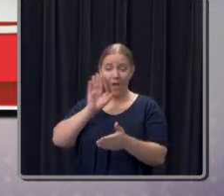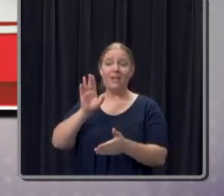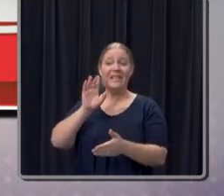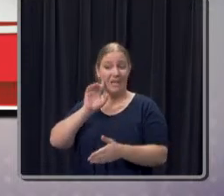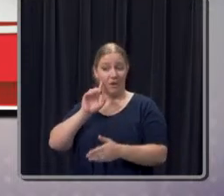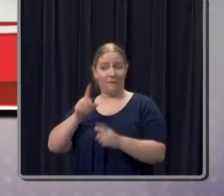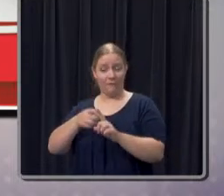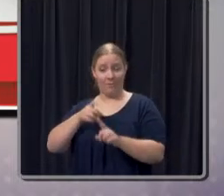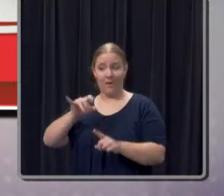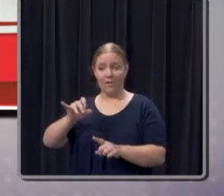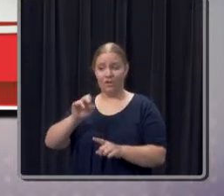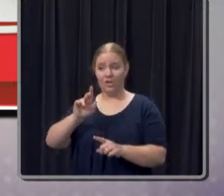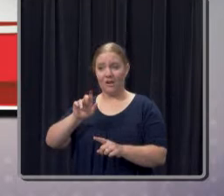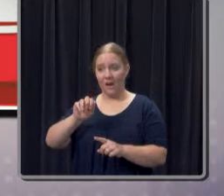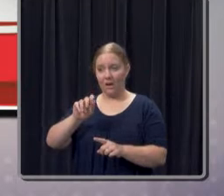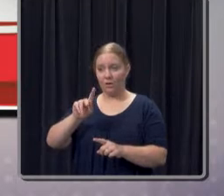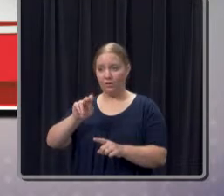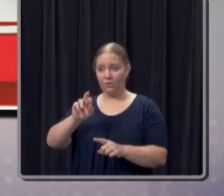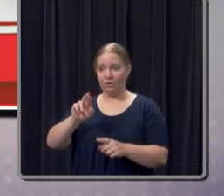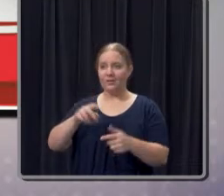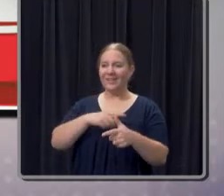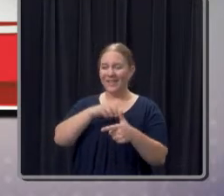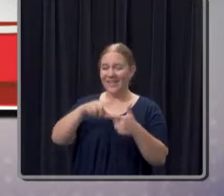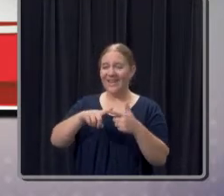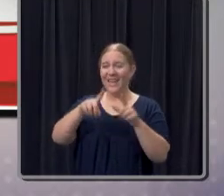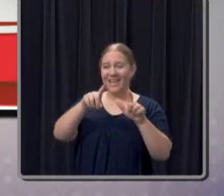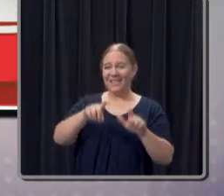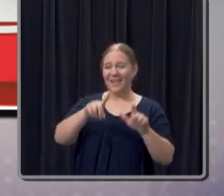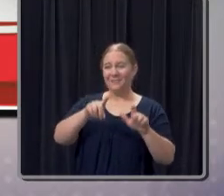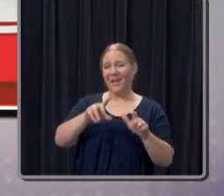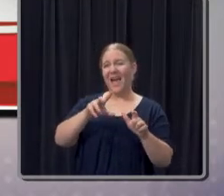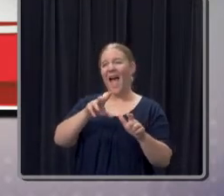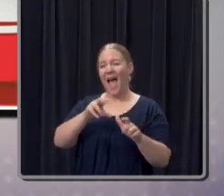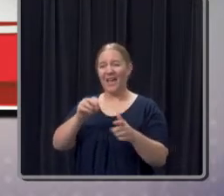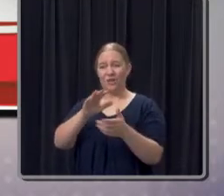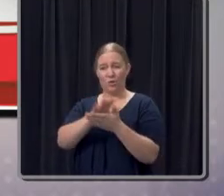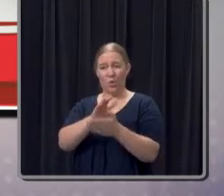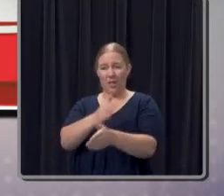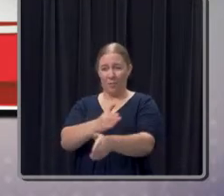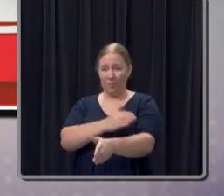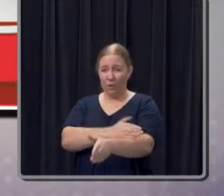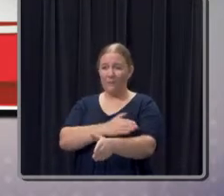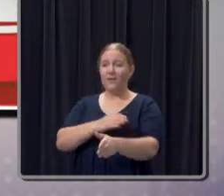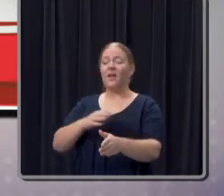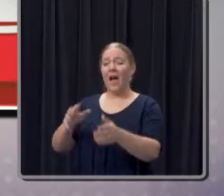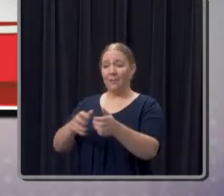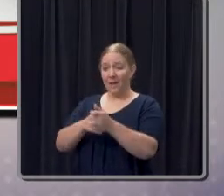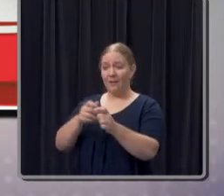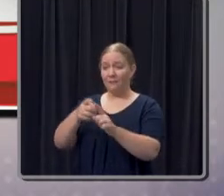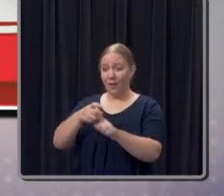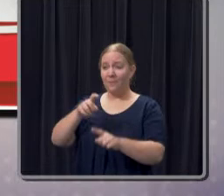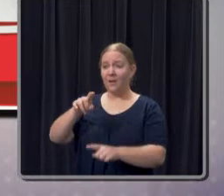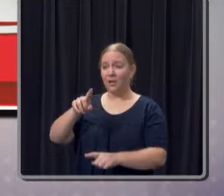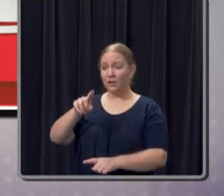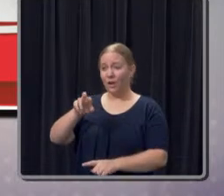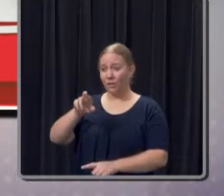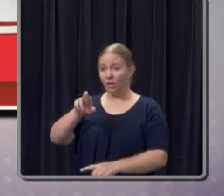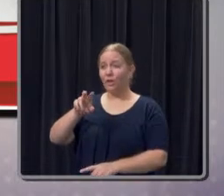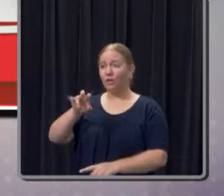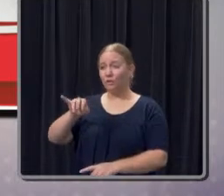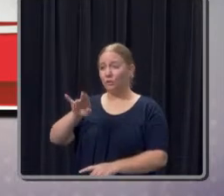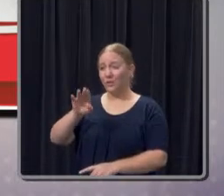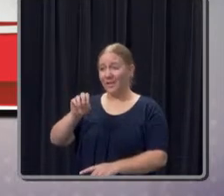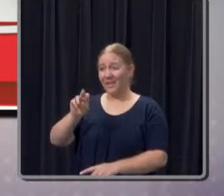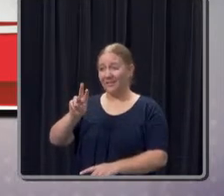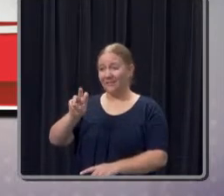Cooter. Assessment and school improvement, an update with Dr. Julie Veach, and multi-tier system